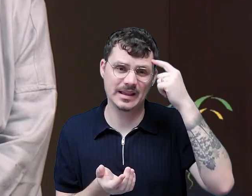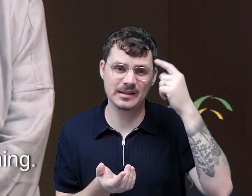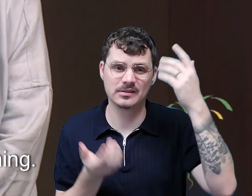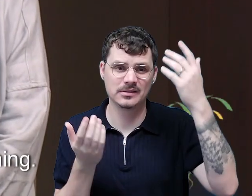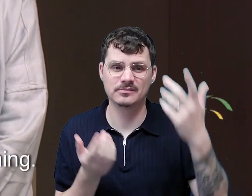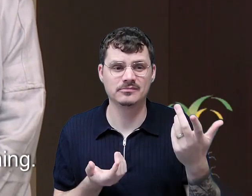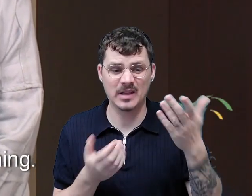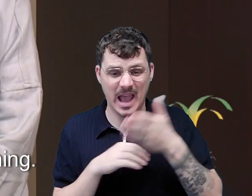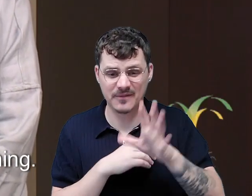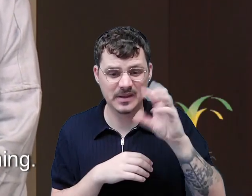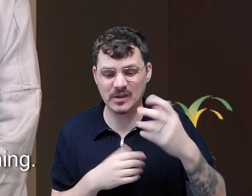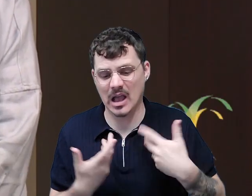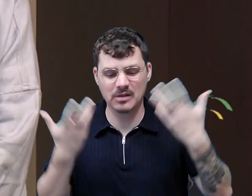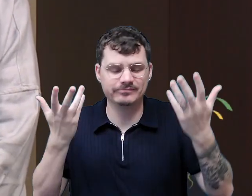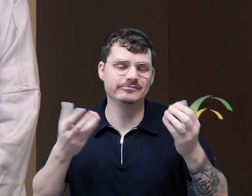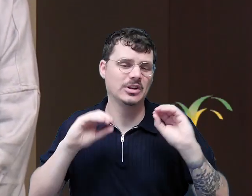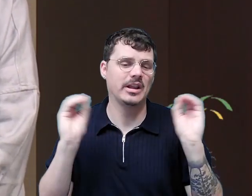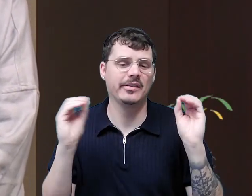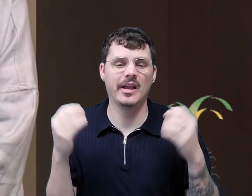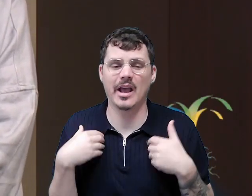thought that they didn't have to do anything.